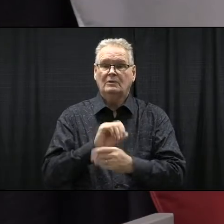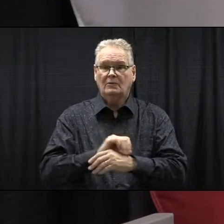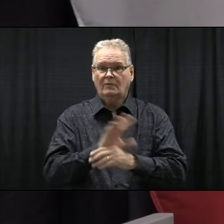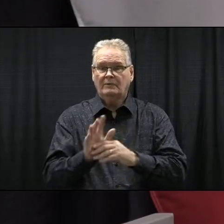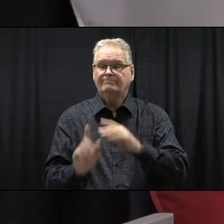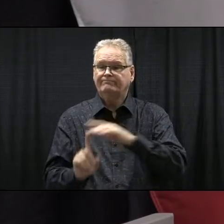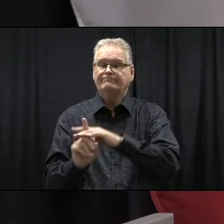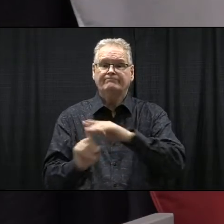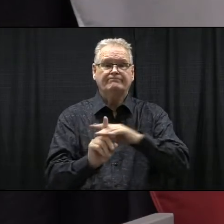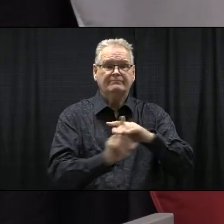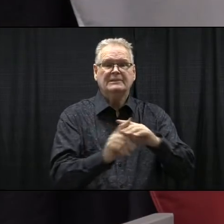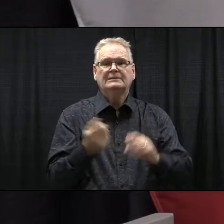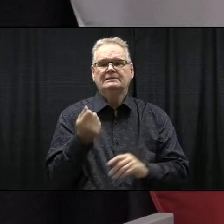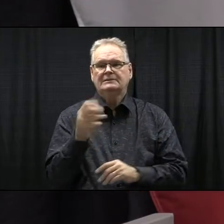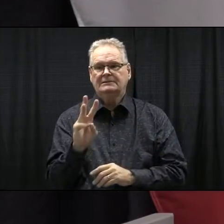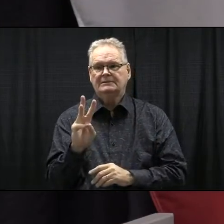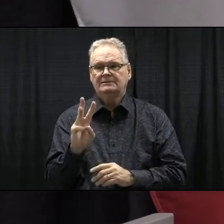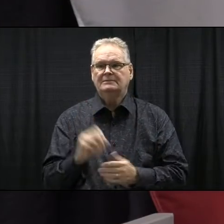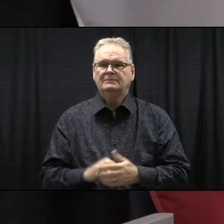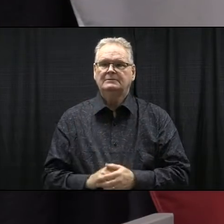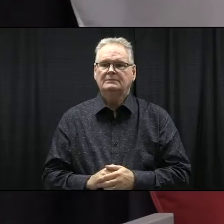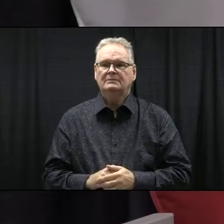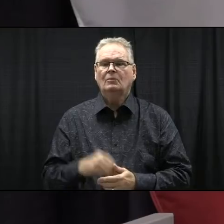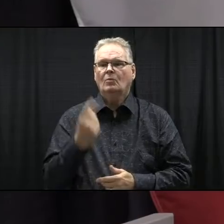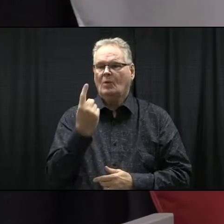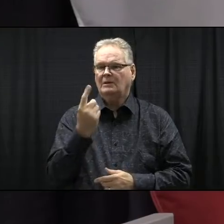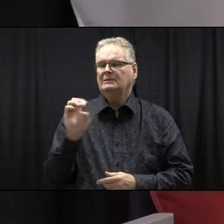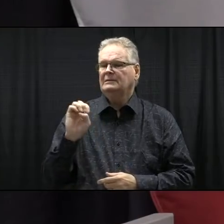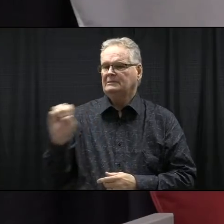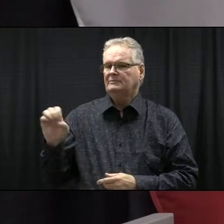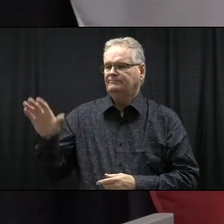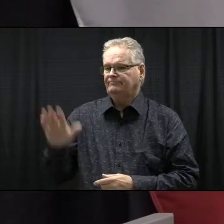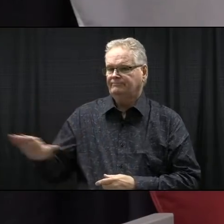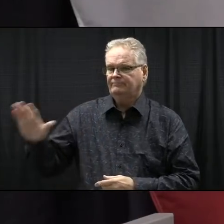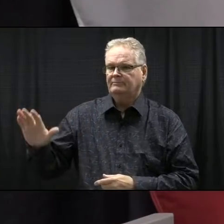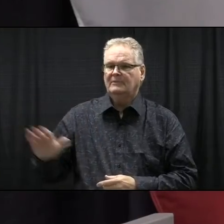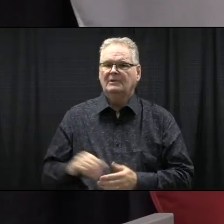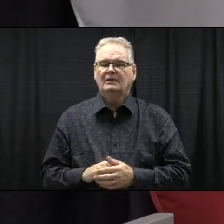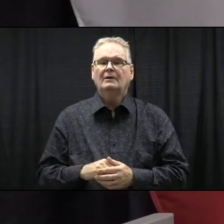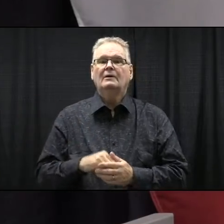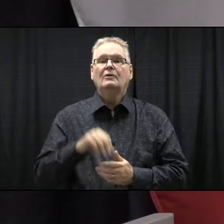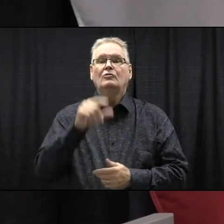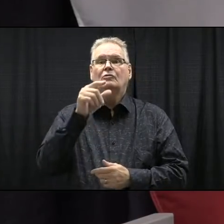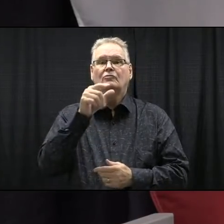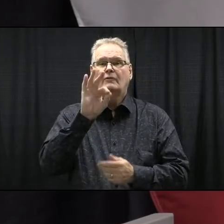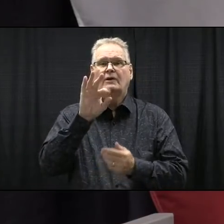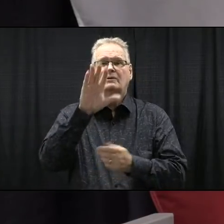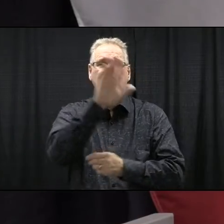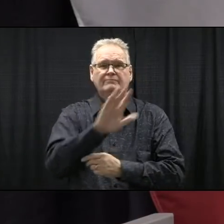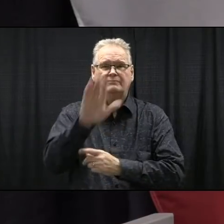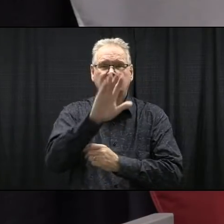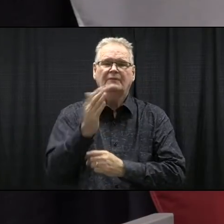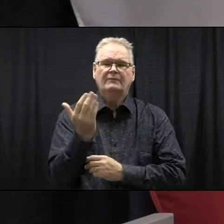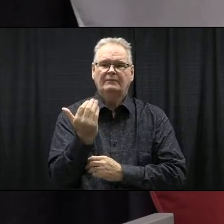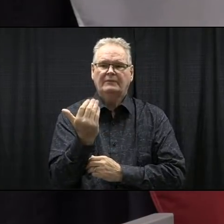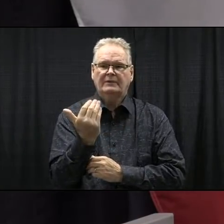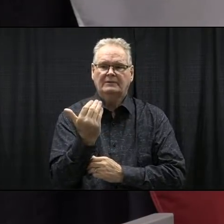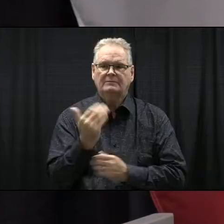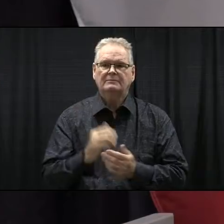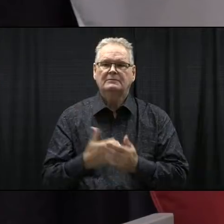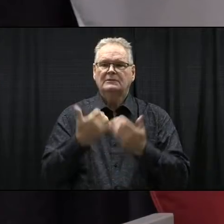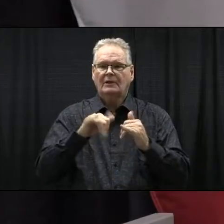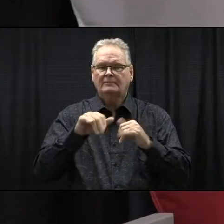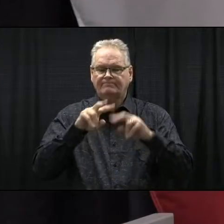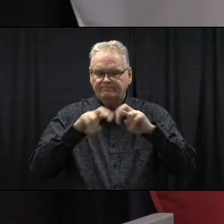is in the eastern region, and 15 are in Central Health region. All are under investigation. There are 4 presumptive cases